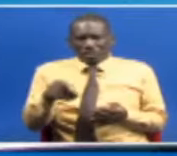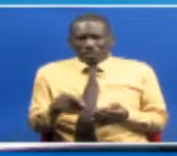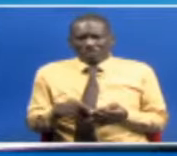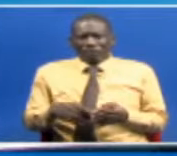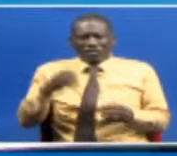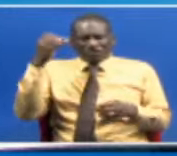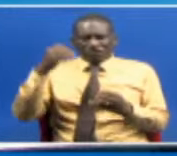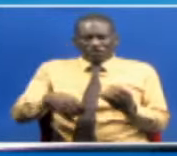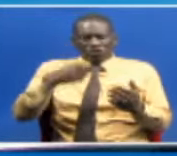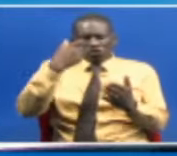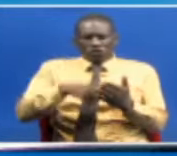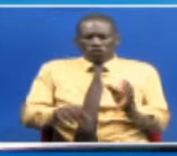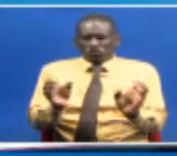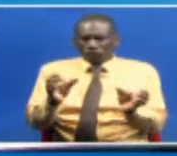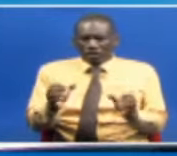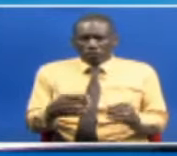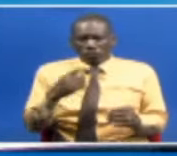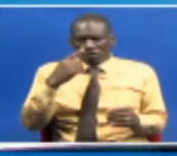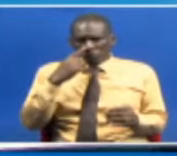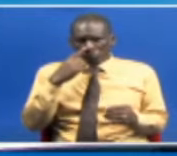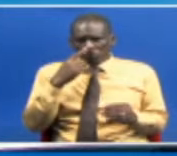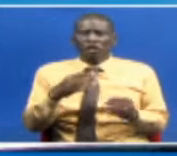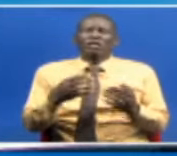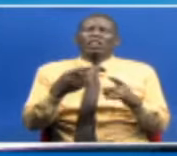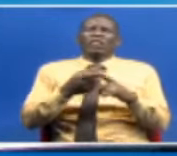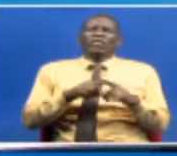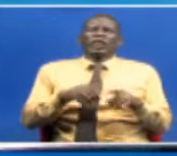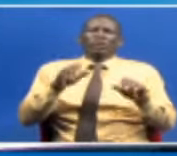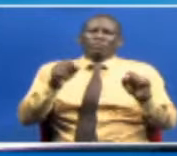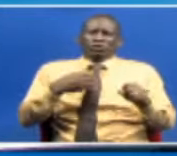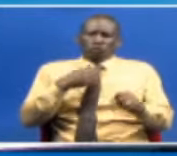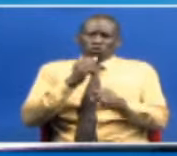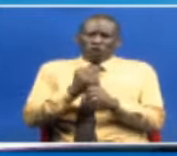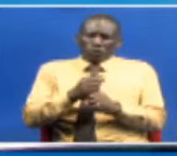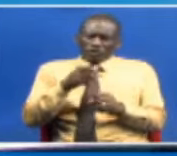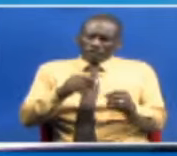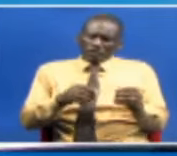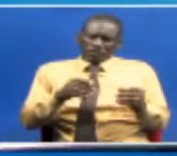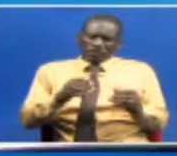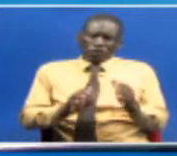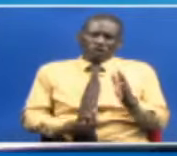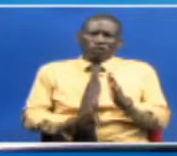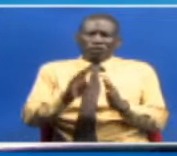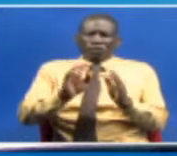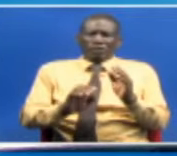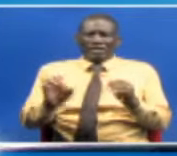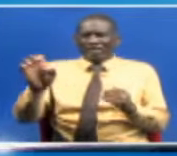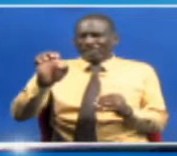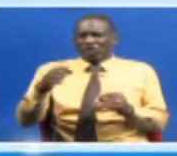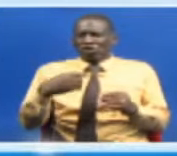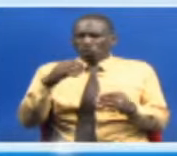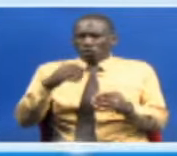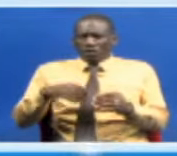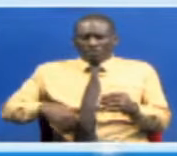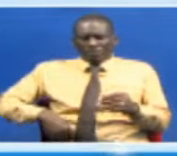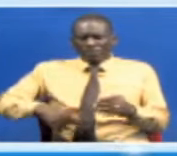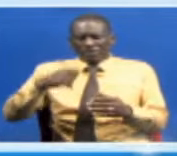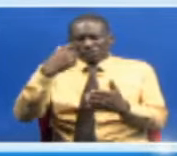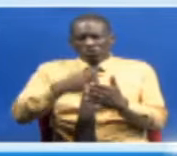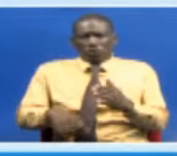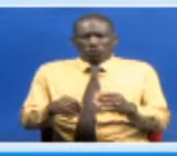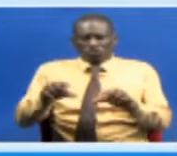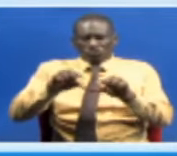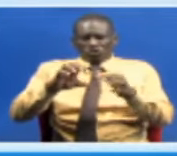cost of gas to the home, we will have to work on reticulation equally for the developed estates. And who's going to foot this cost of reticulation?